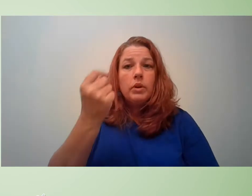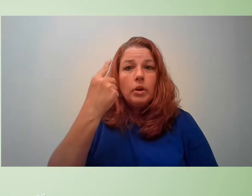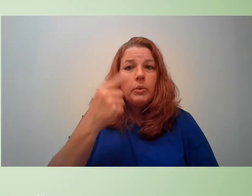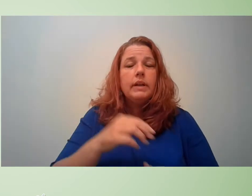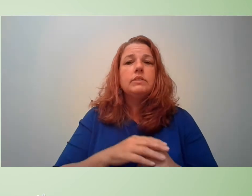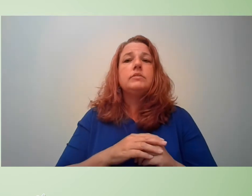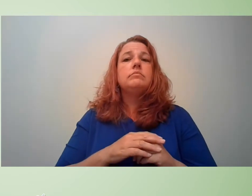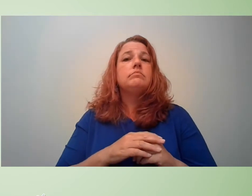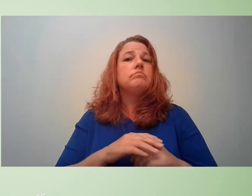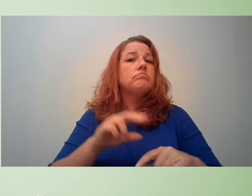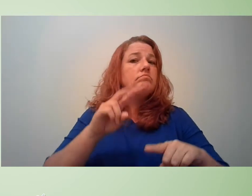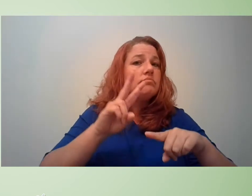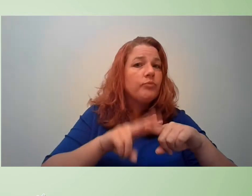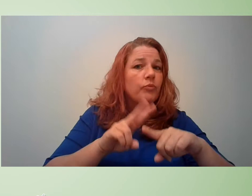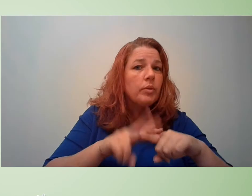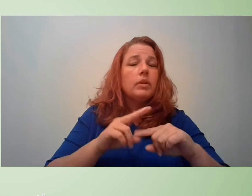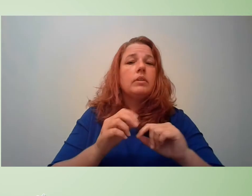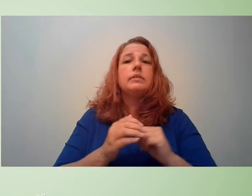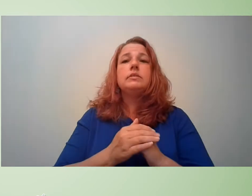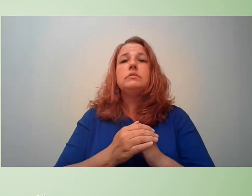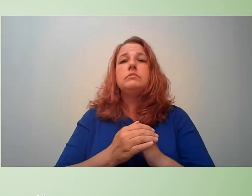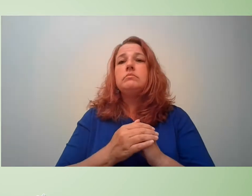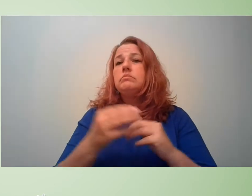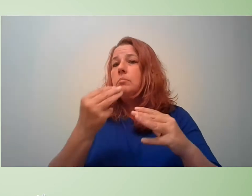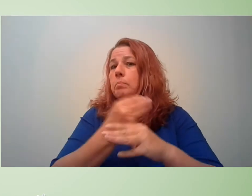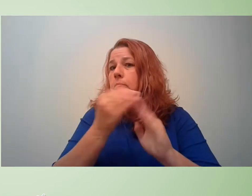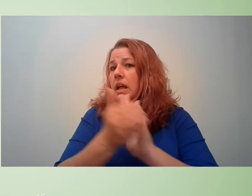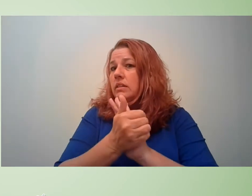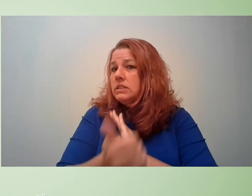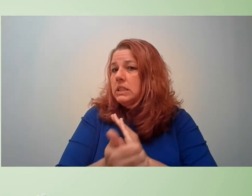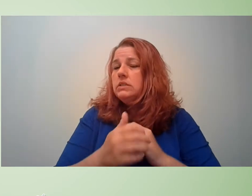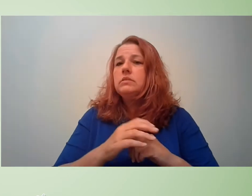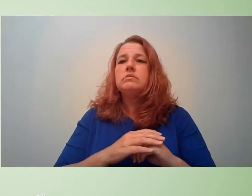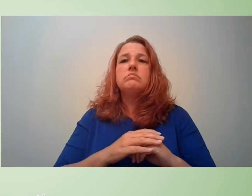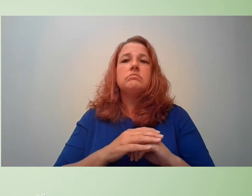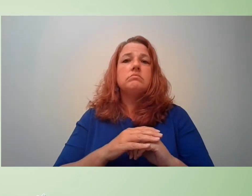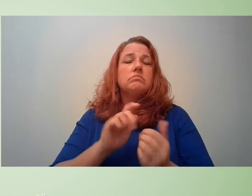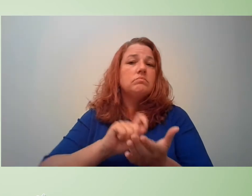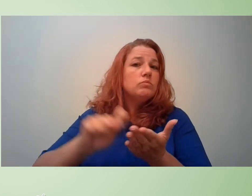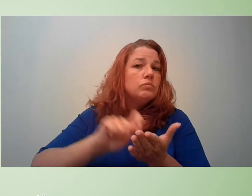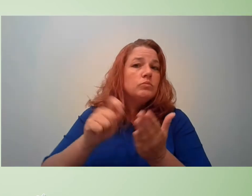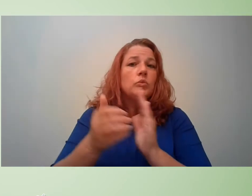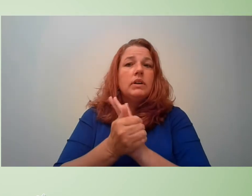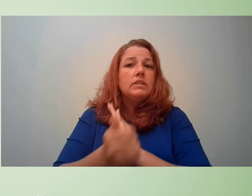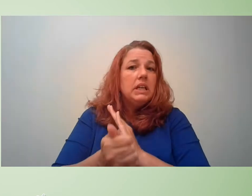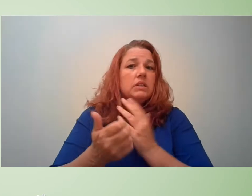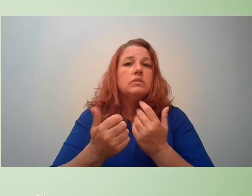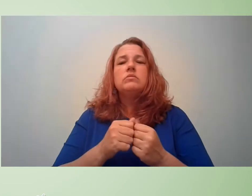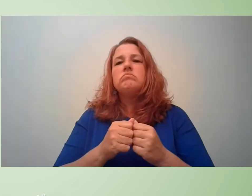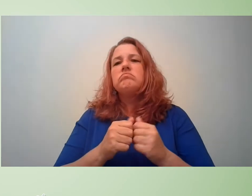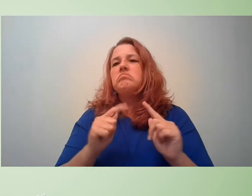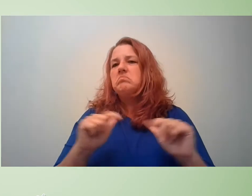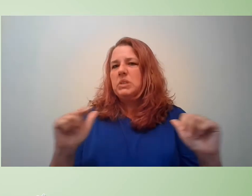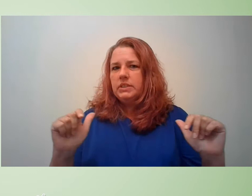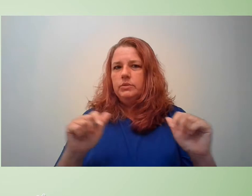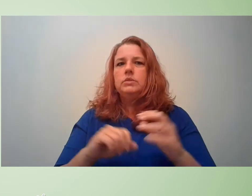etc. Formative assessments help teachers plan instruction and help students understand the areas they need to improve.